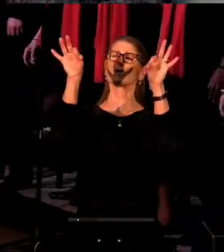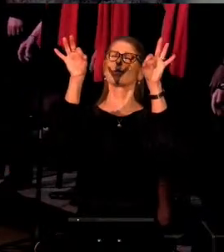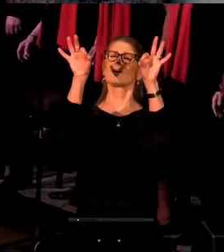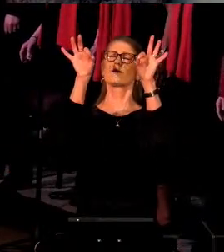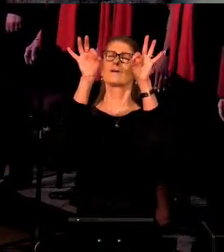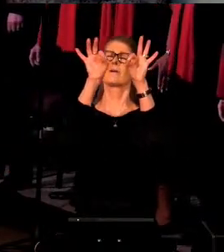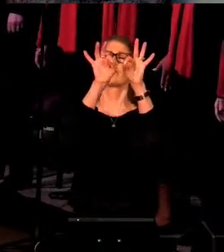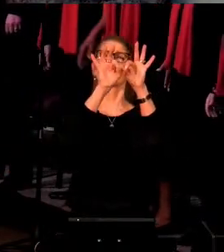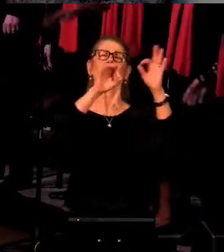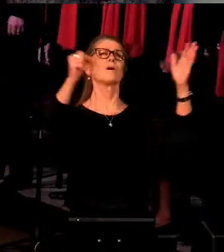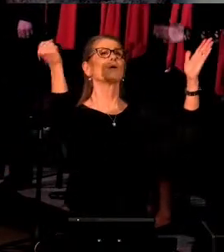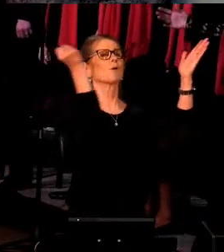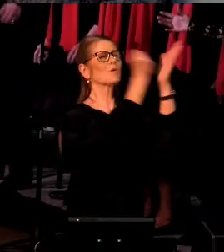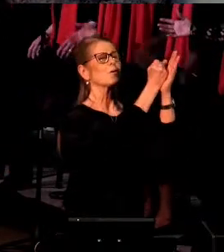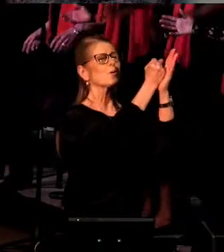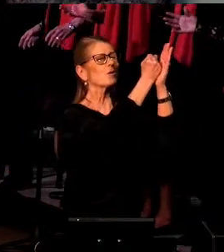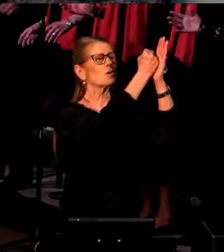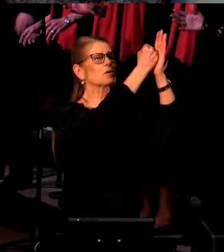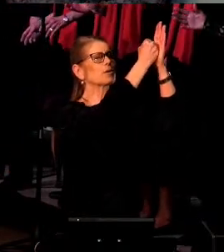you're worth.